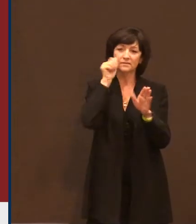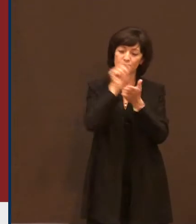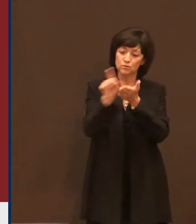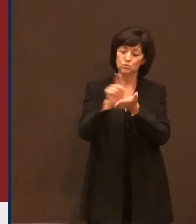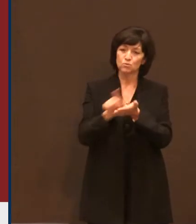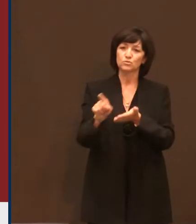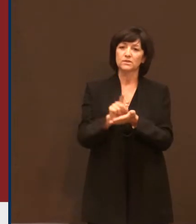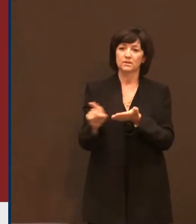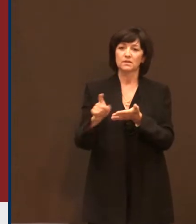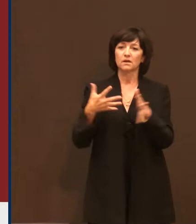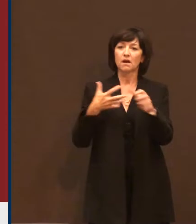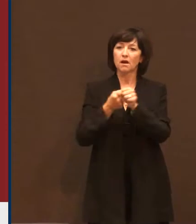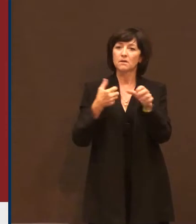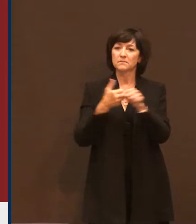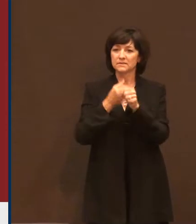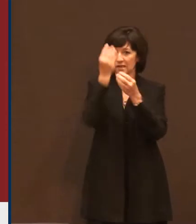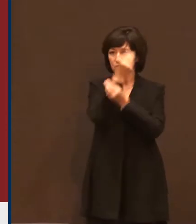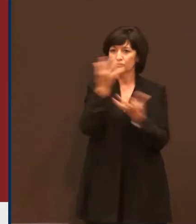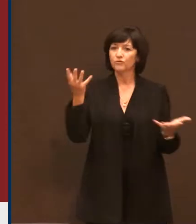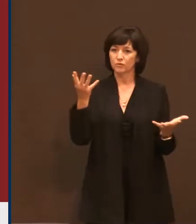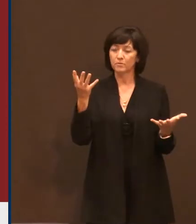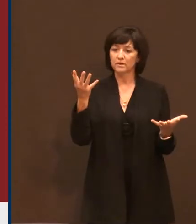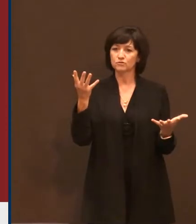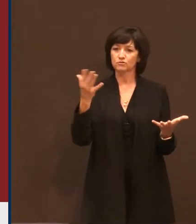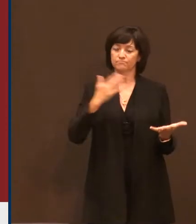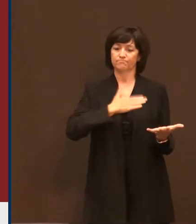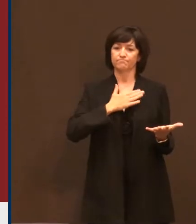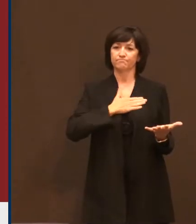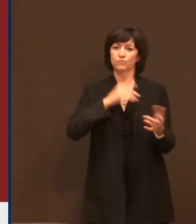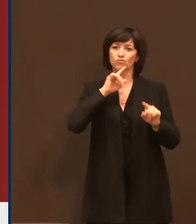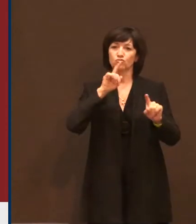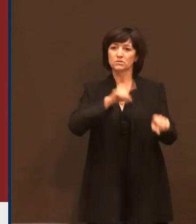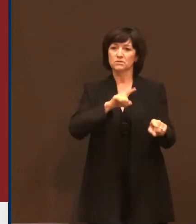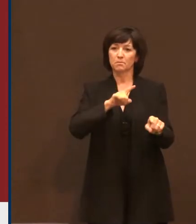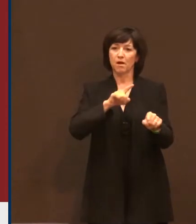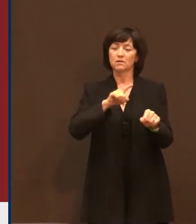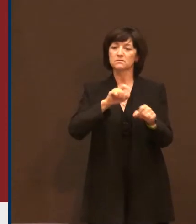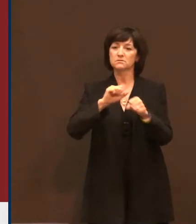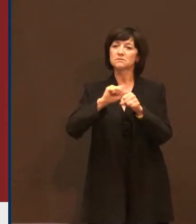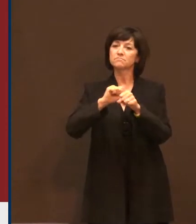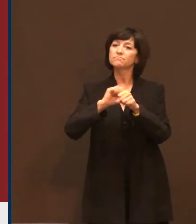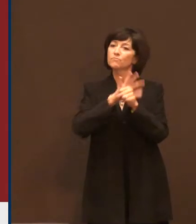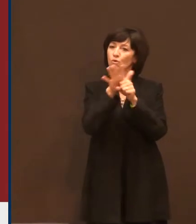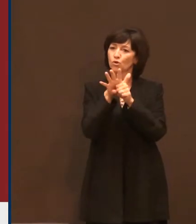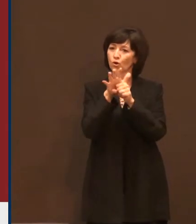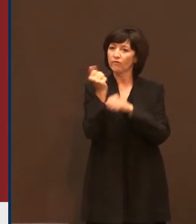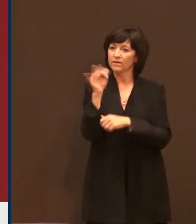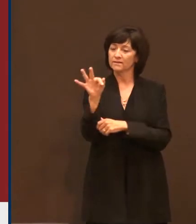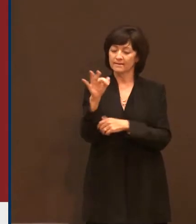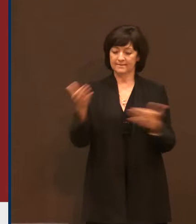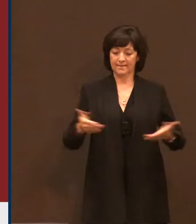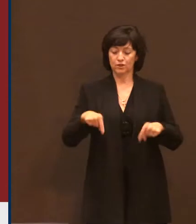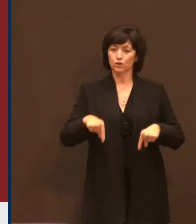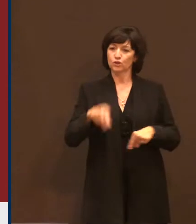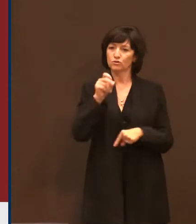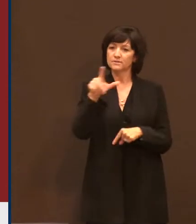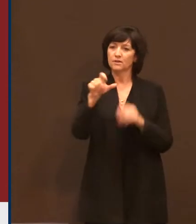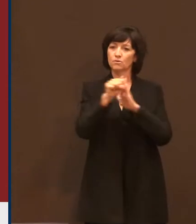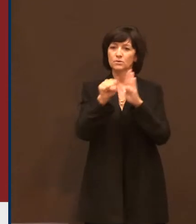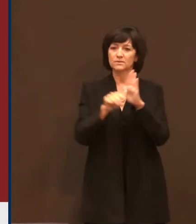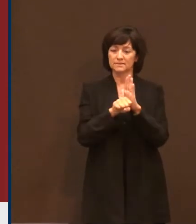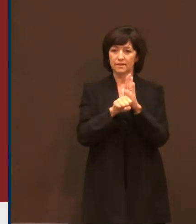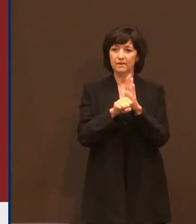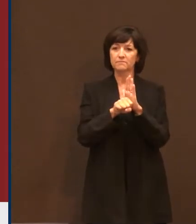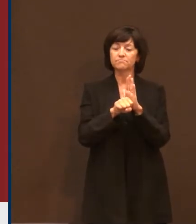update press conference on the status of Delaware's response to COVID-19 here in our state. I'm joined again by